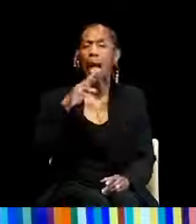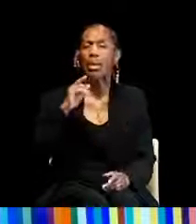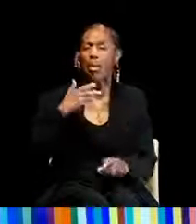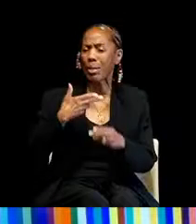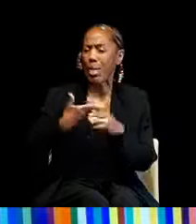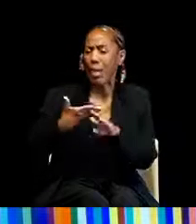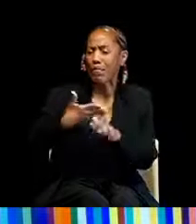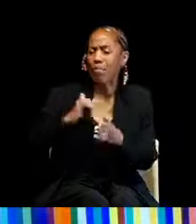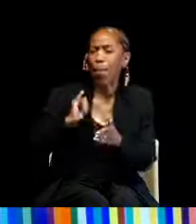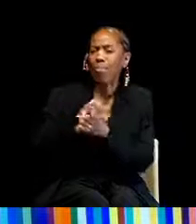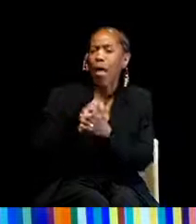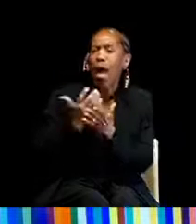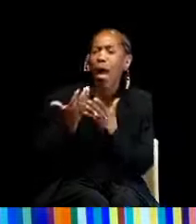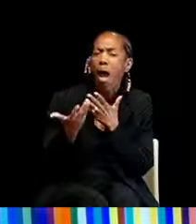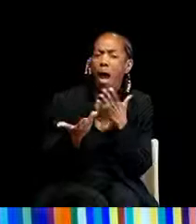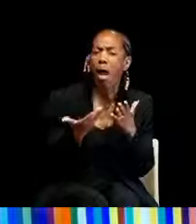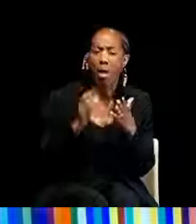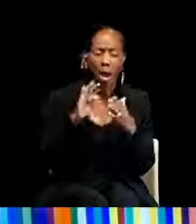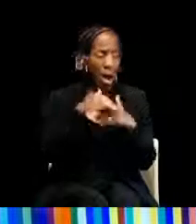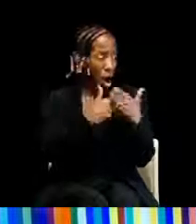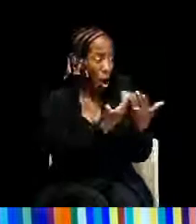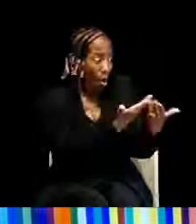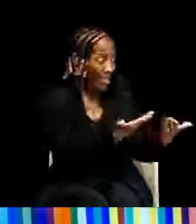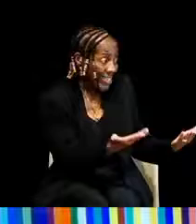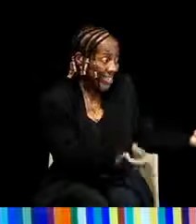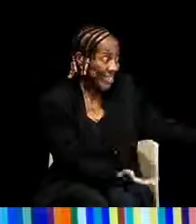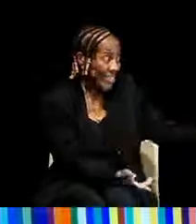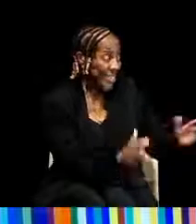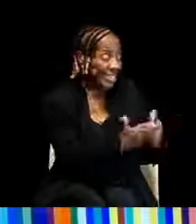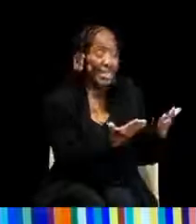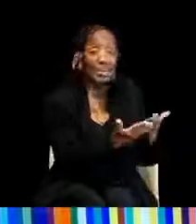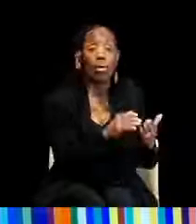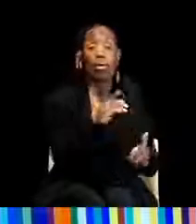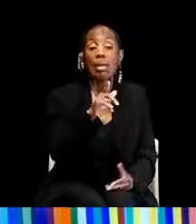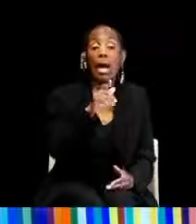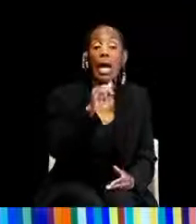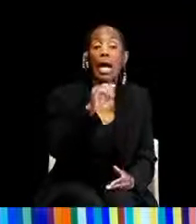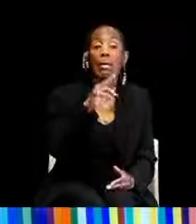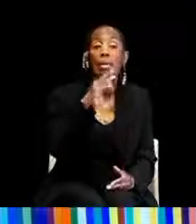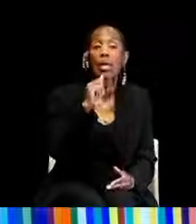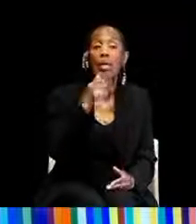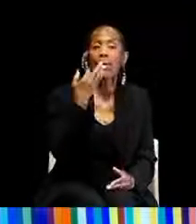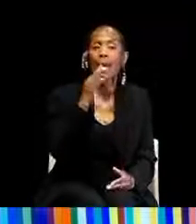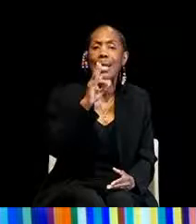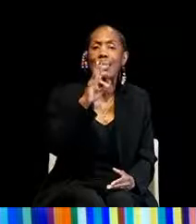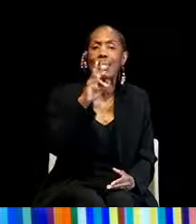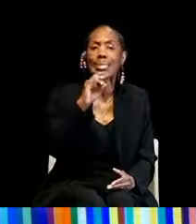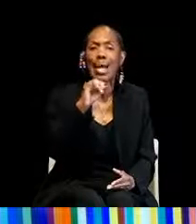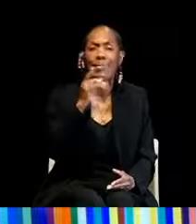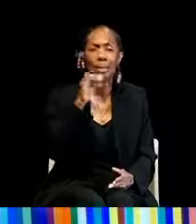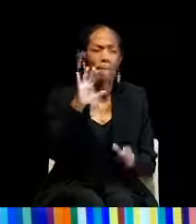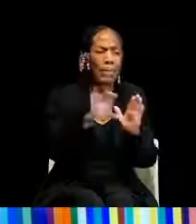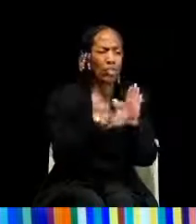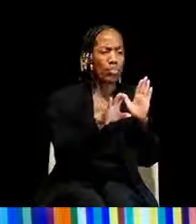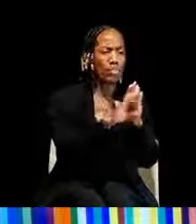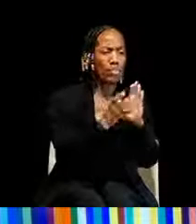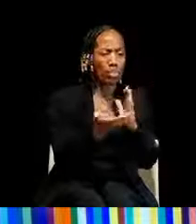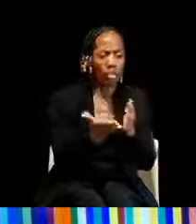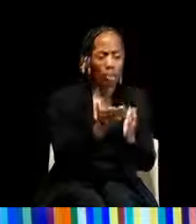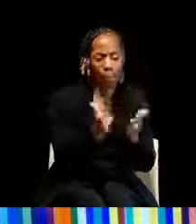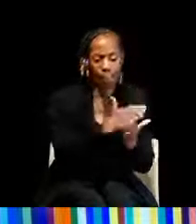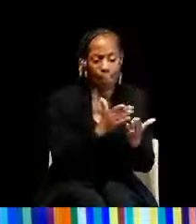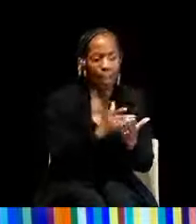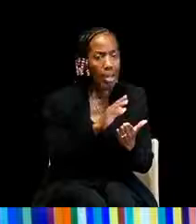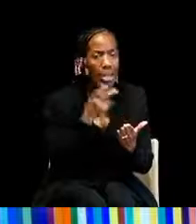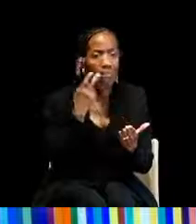around there? And so, yeah, all of these objects, this book, Liberia 1970s, which have images that I had never